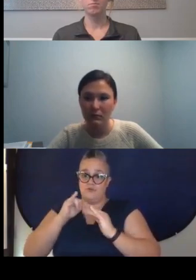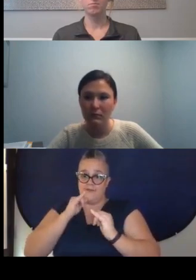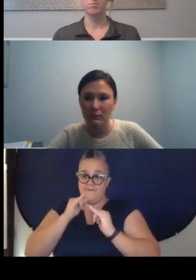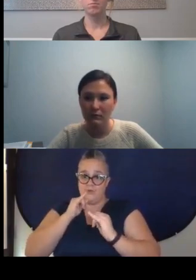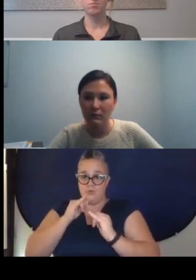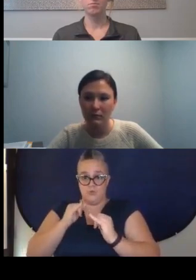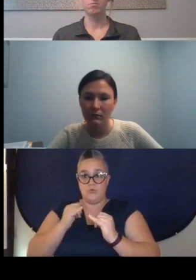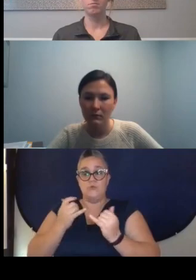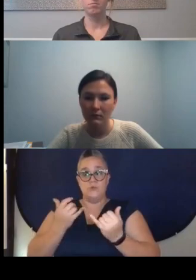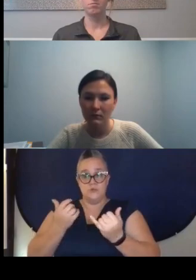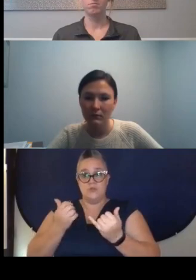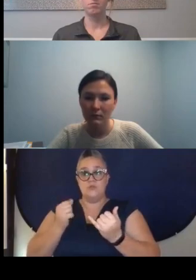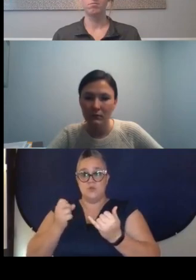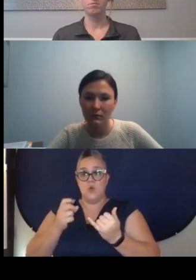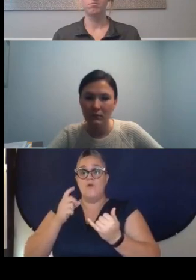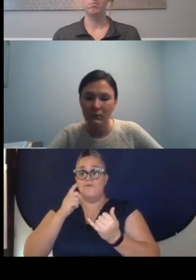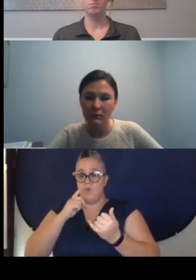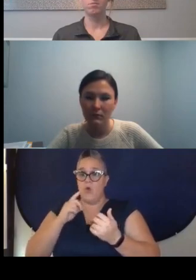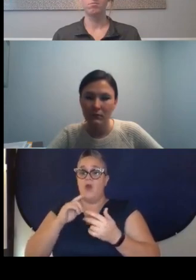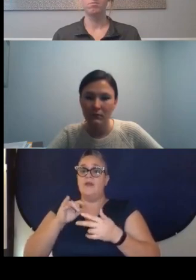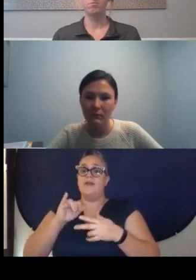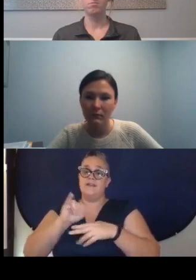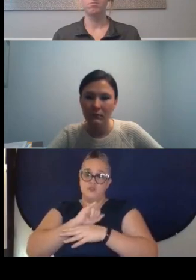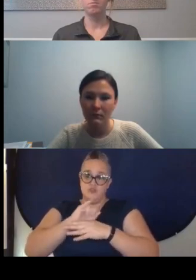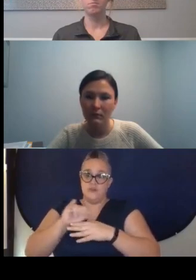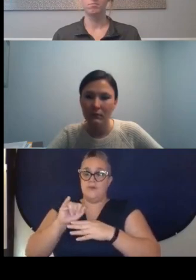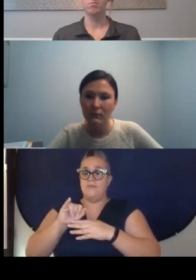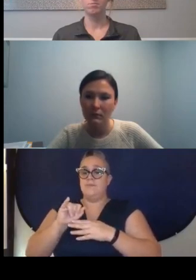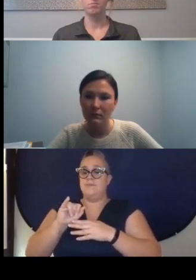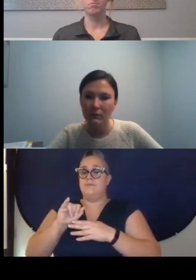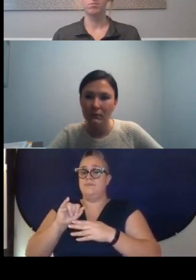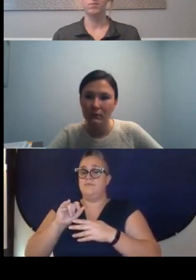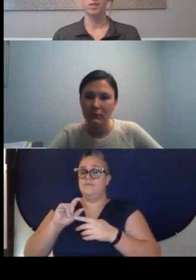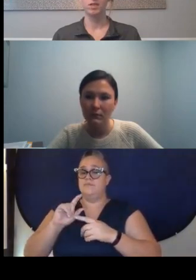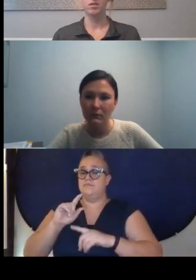of the question, internships, apprenticeships, informational interviews.